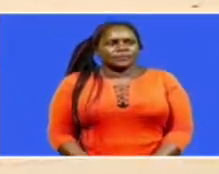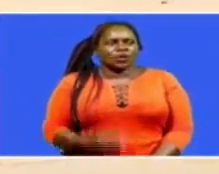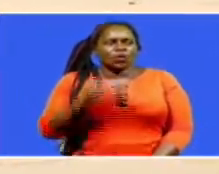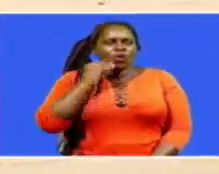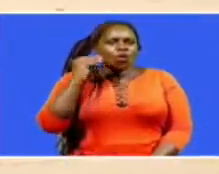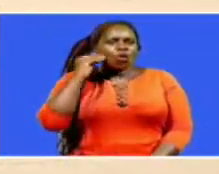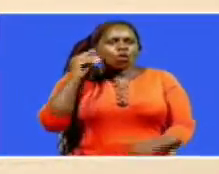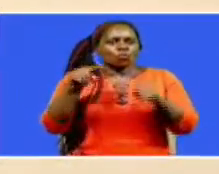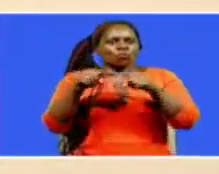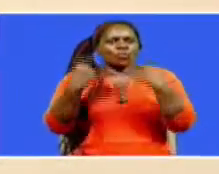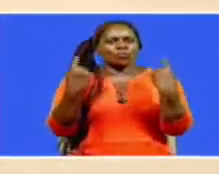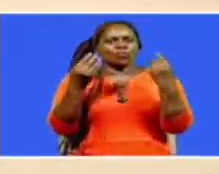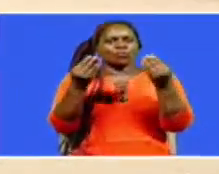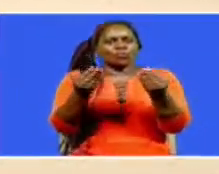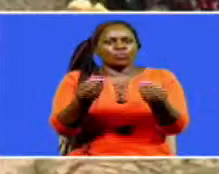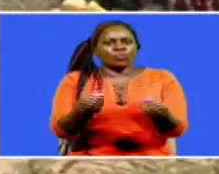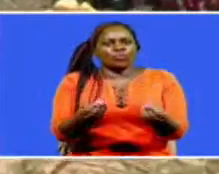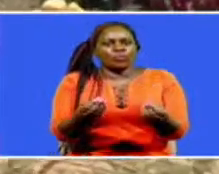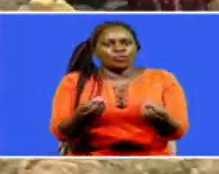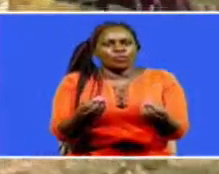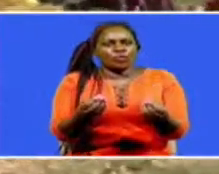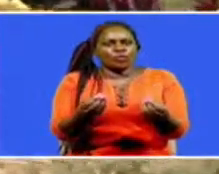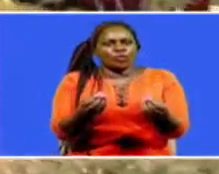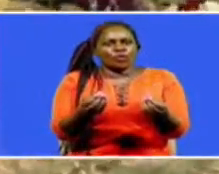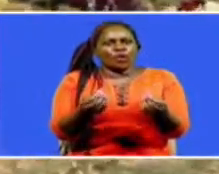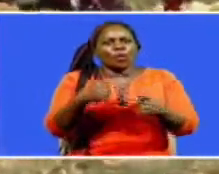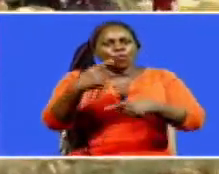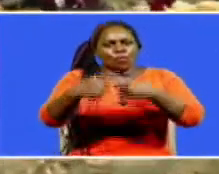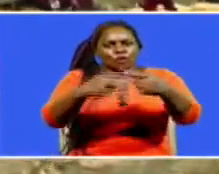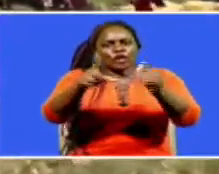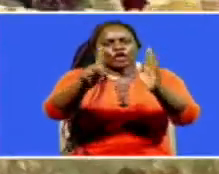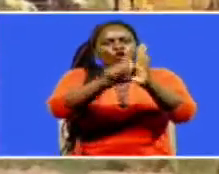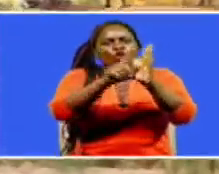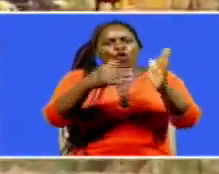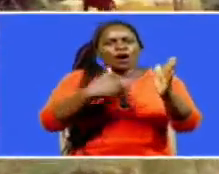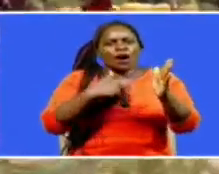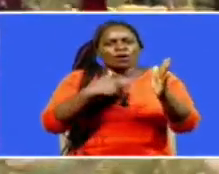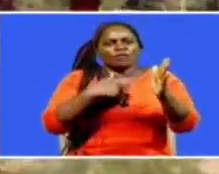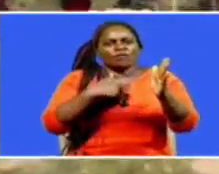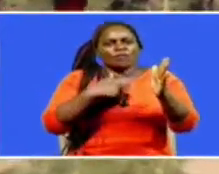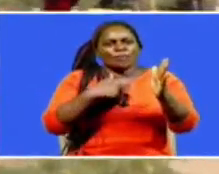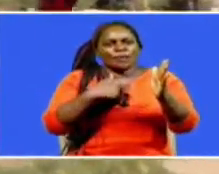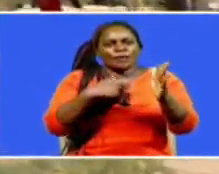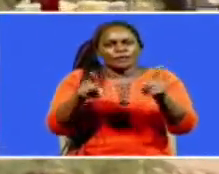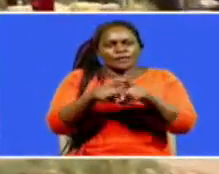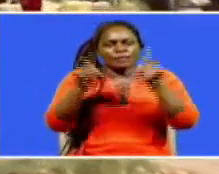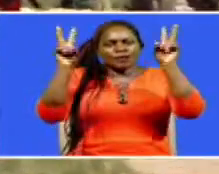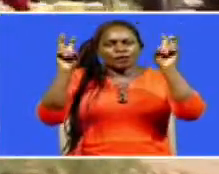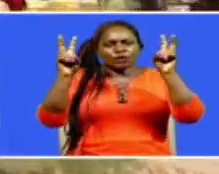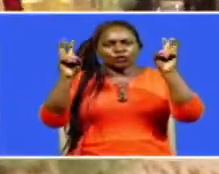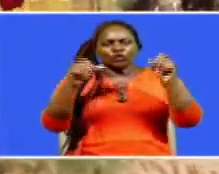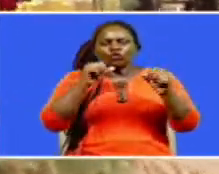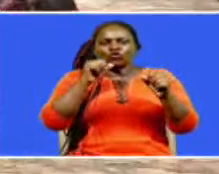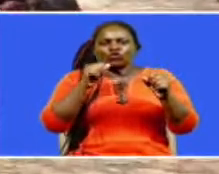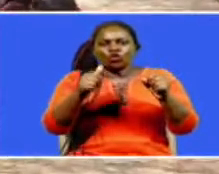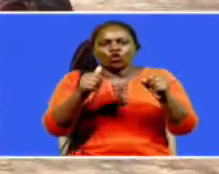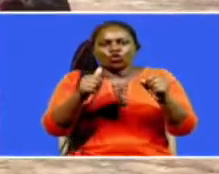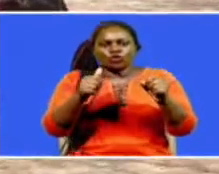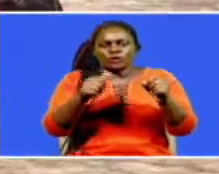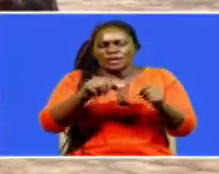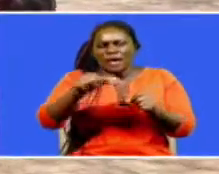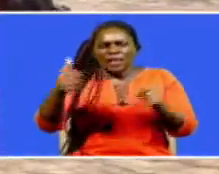Domestic dispute resolutions has its own rules and processes. The main role is solving civil matters and not